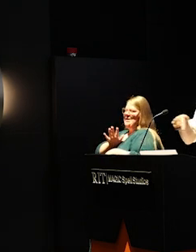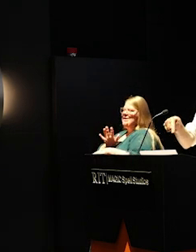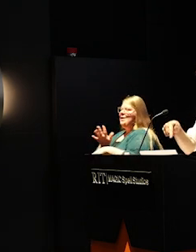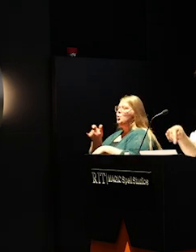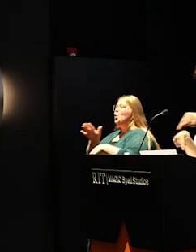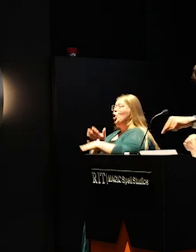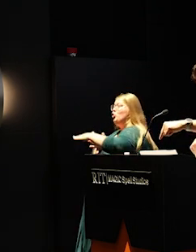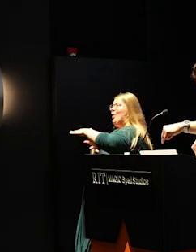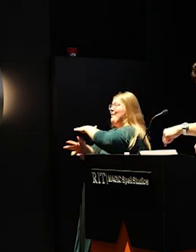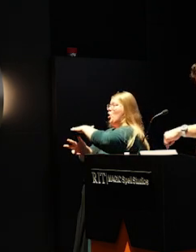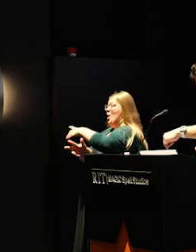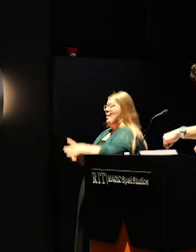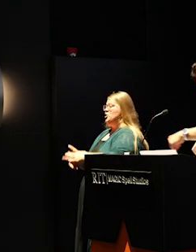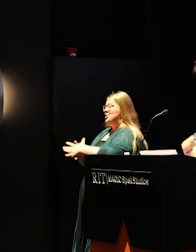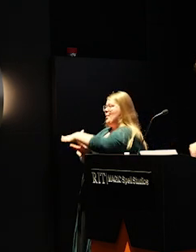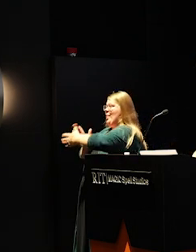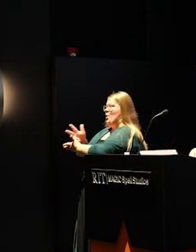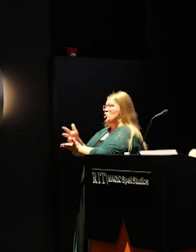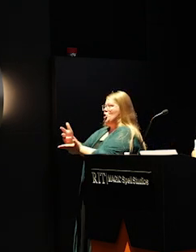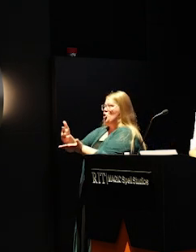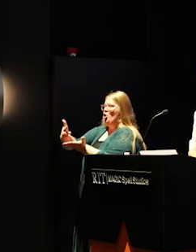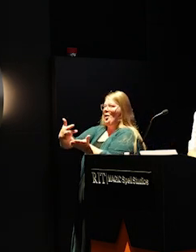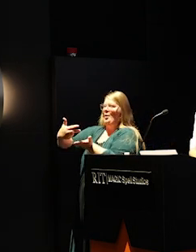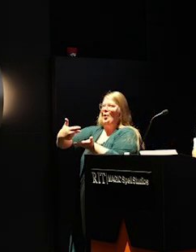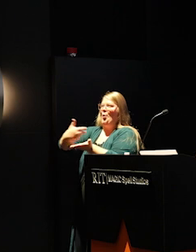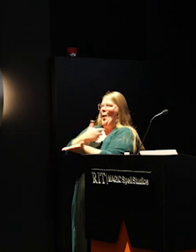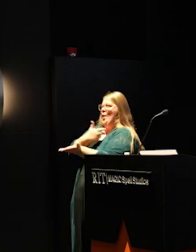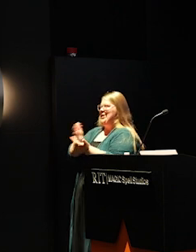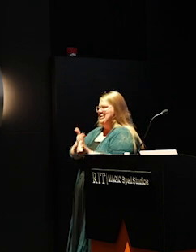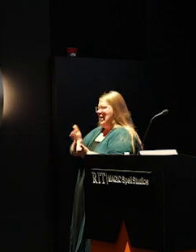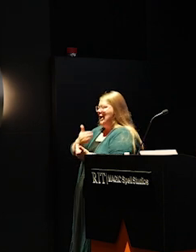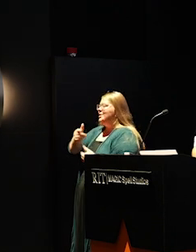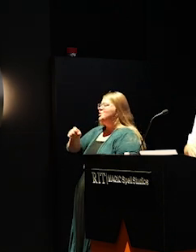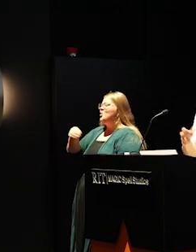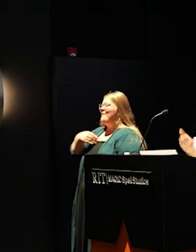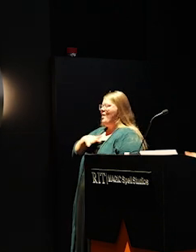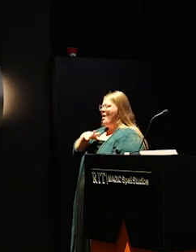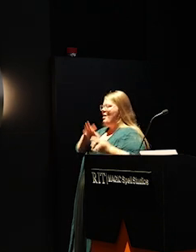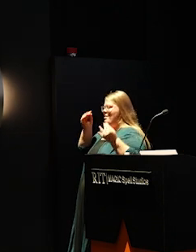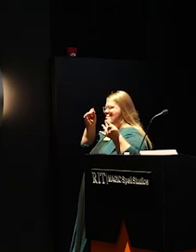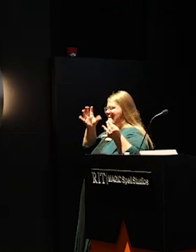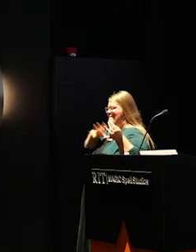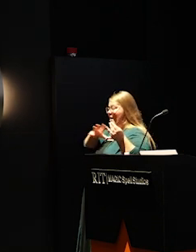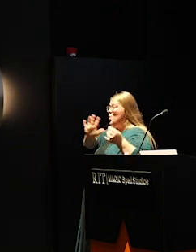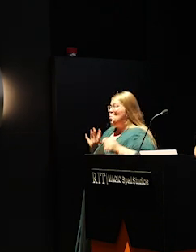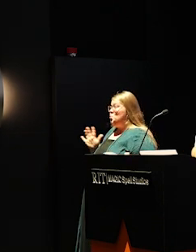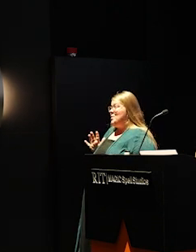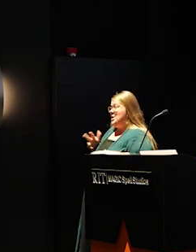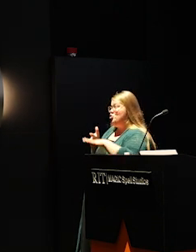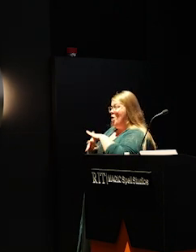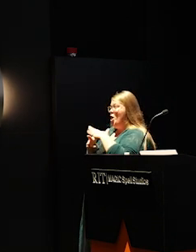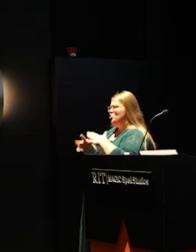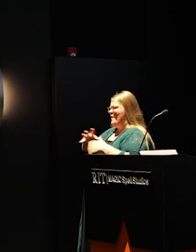like this turntable that like turned the car around, so he'd like come out. It's so cool. And I leaned into it. I came up with all these concept sketches, like we're gonna make this